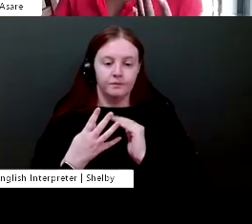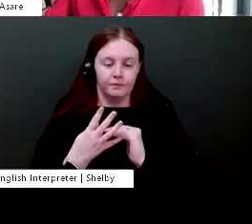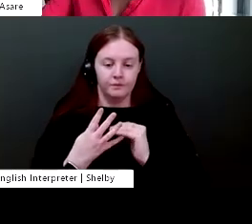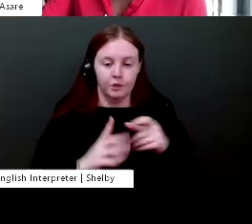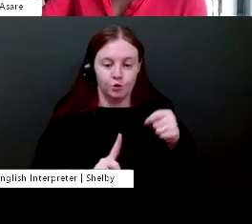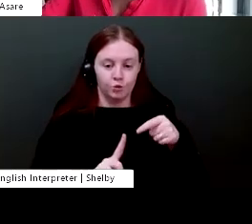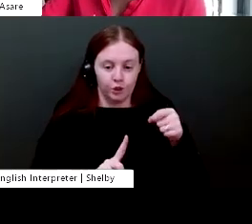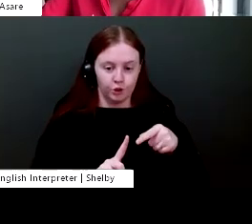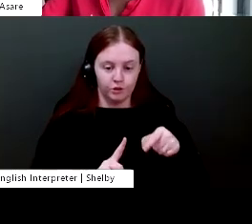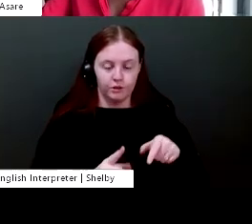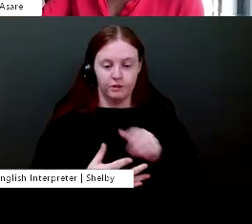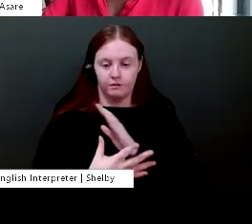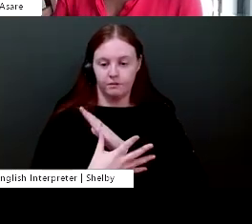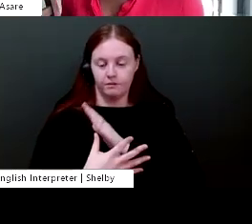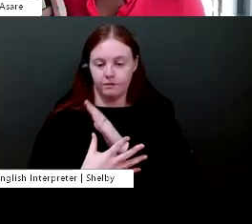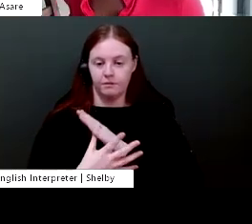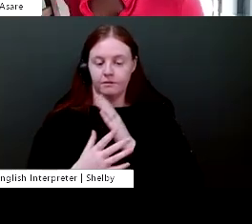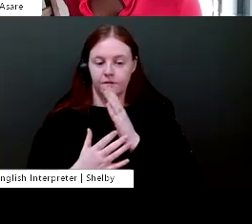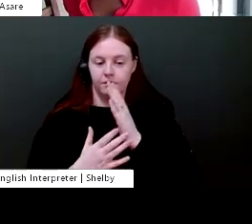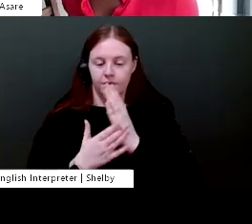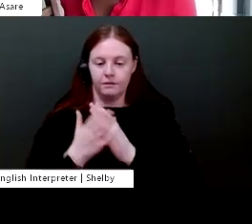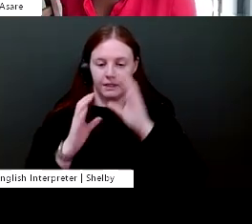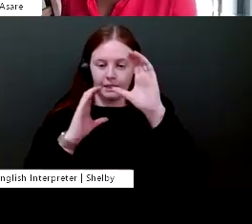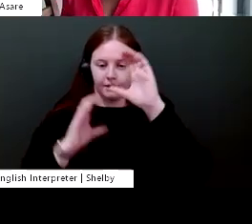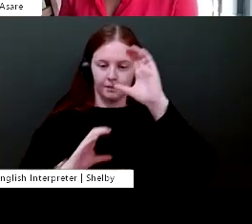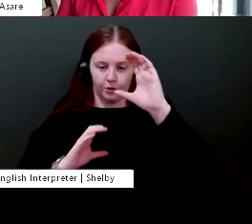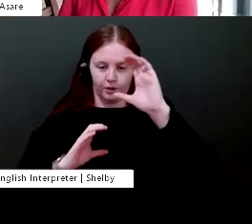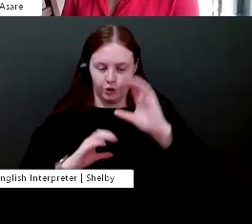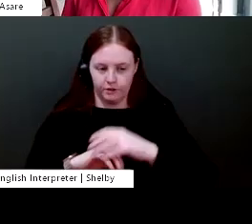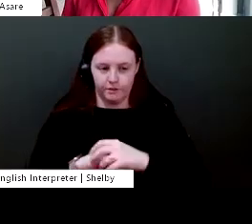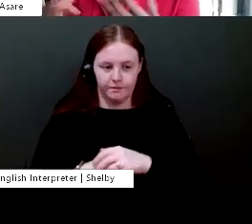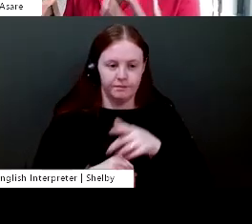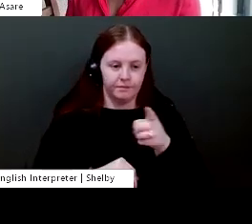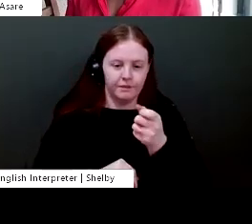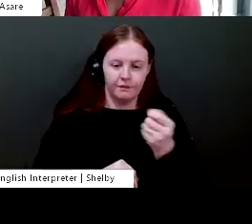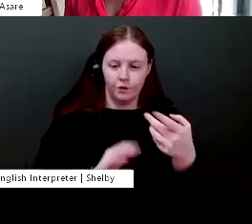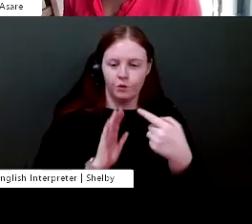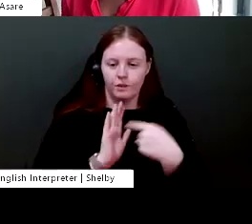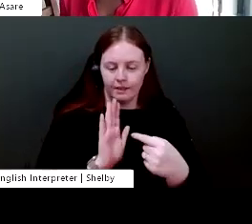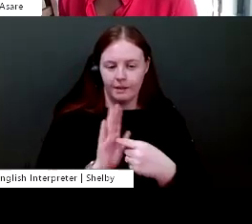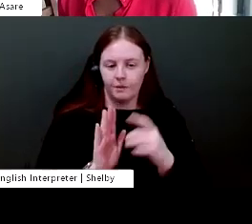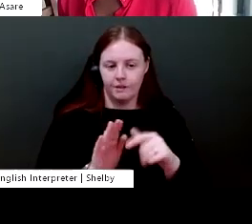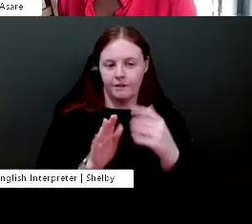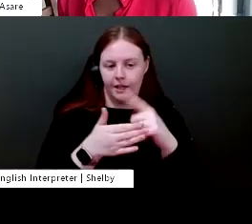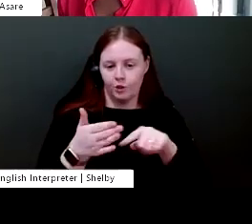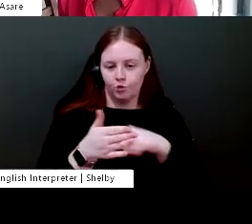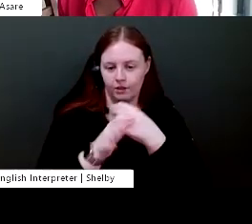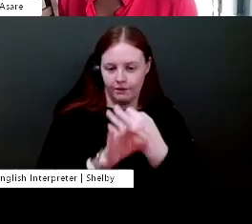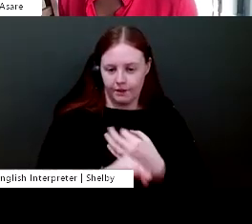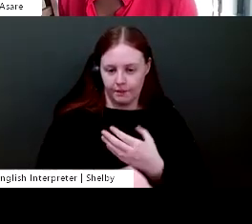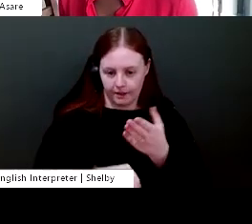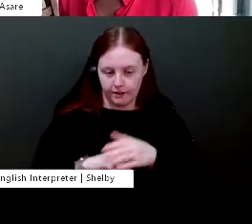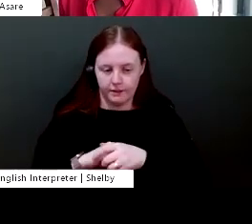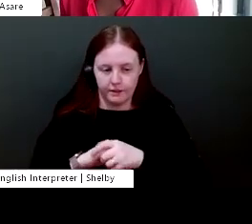as well as some miscommunication. And so here are a few examples of what that looks like.